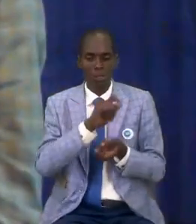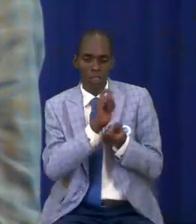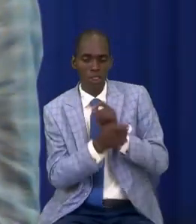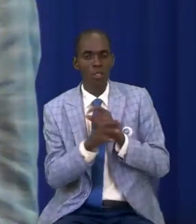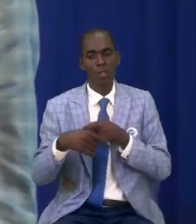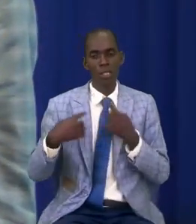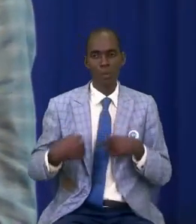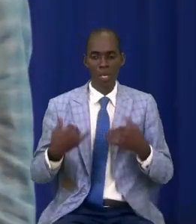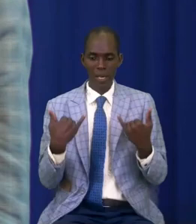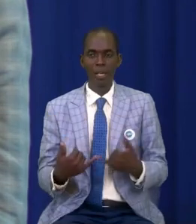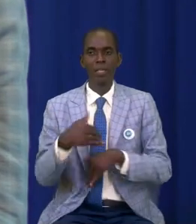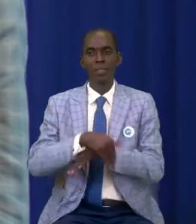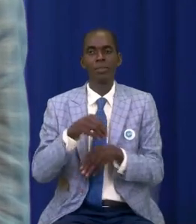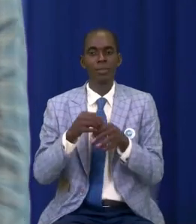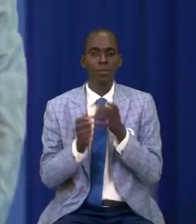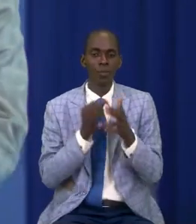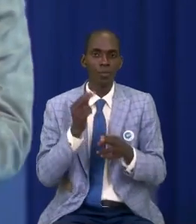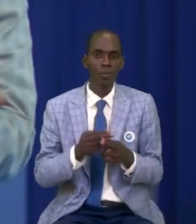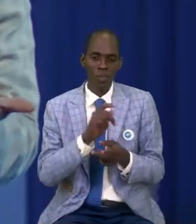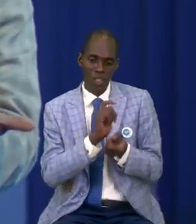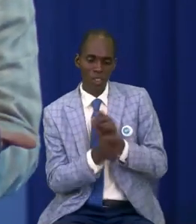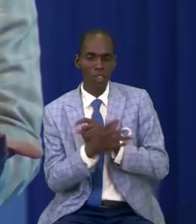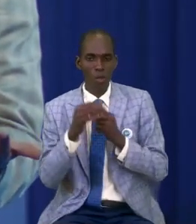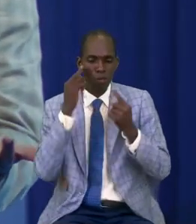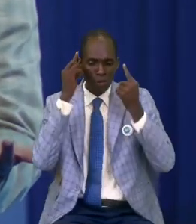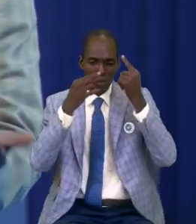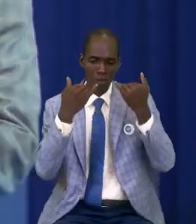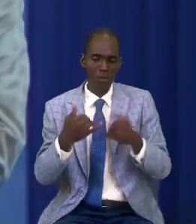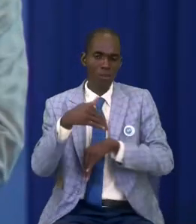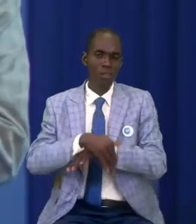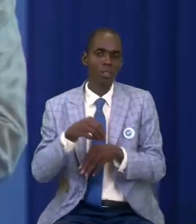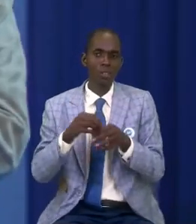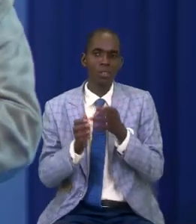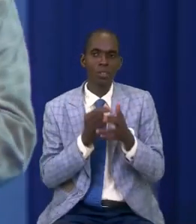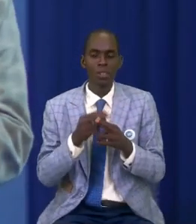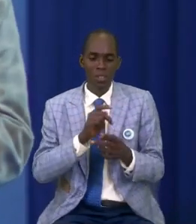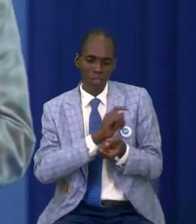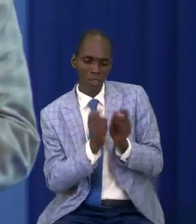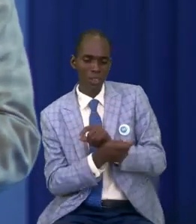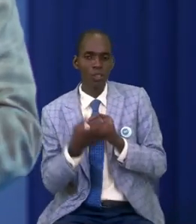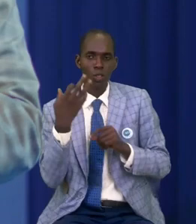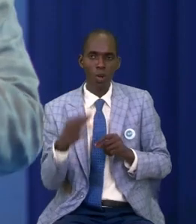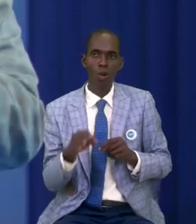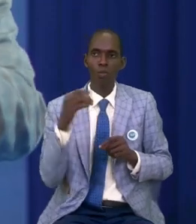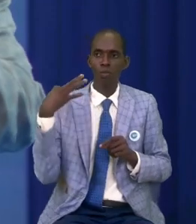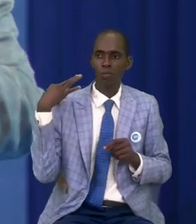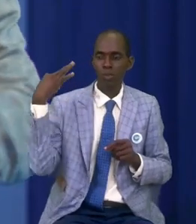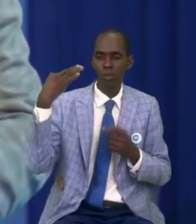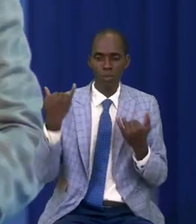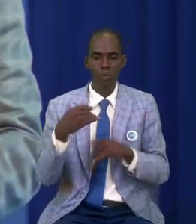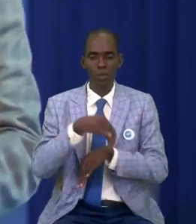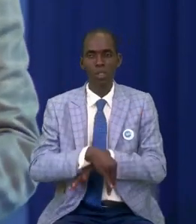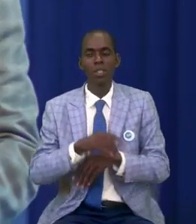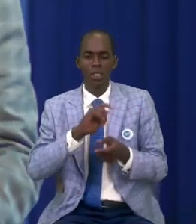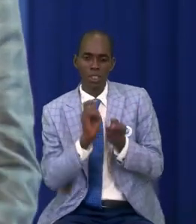A change of position tonight. A change of possession tonight. You will carry